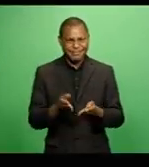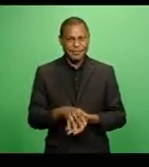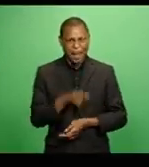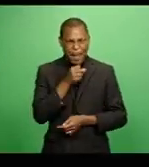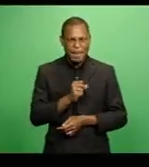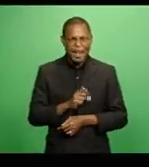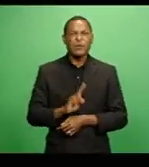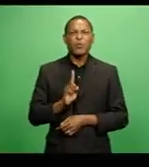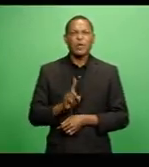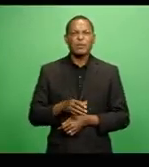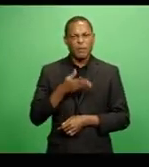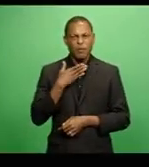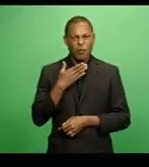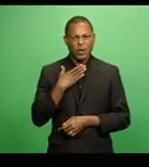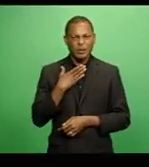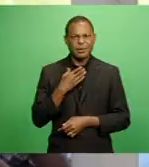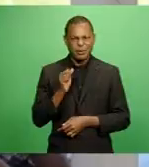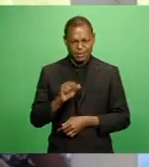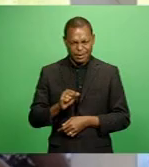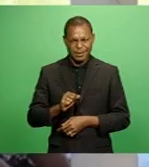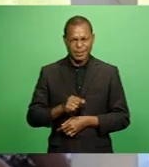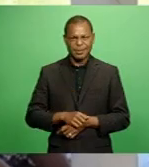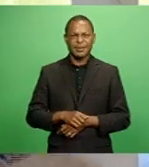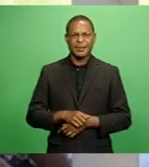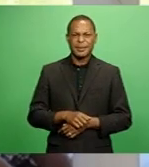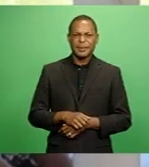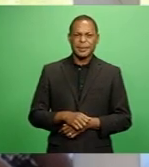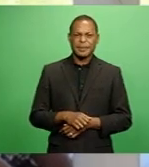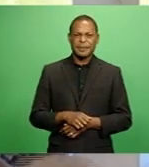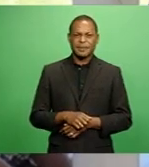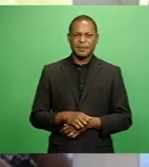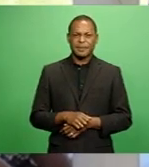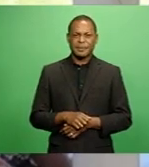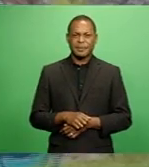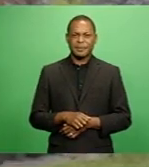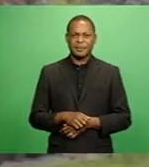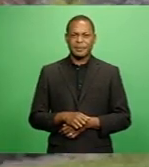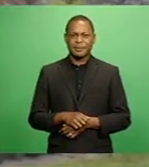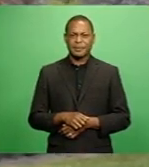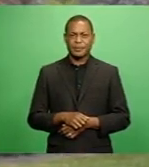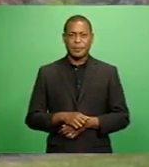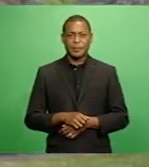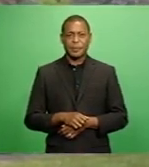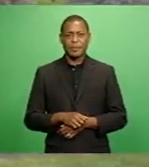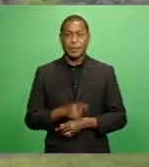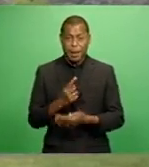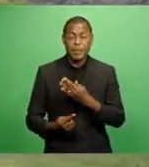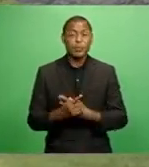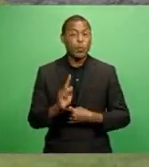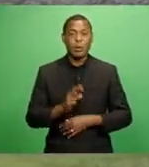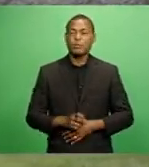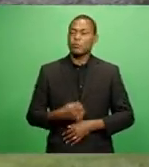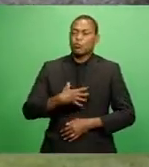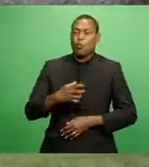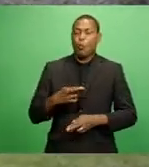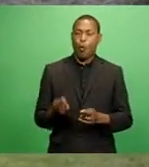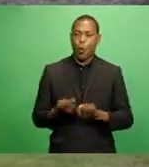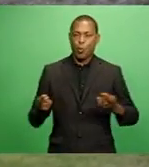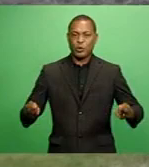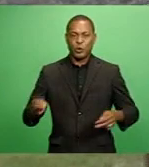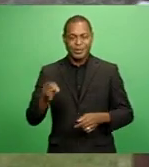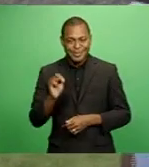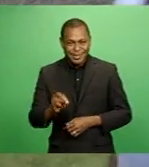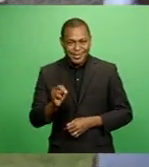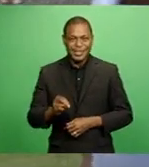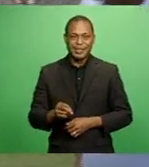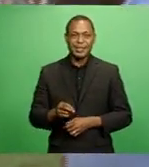a voice as well in this National Action Plan. UN Resident Coordinator Sanaka Samarshina says more resources are needed to address